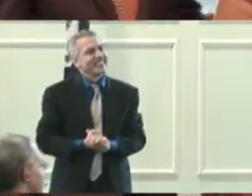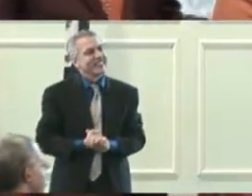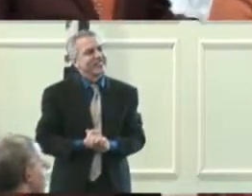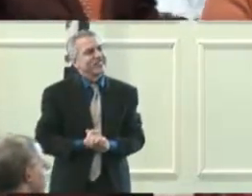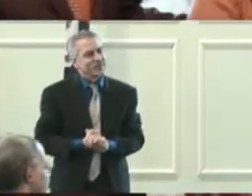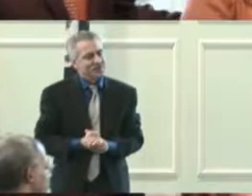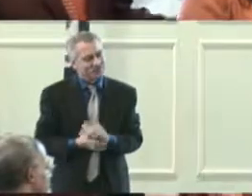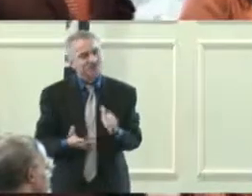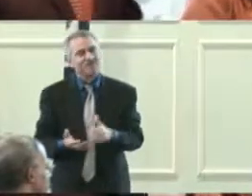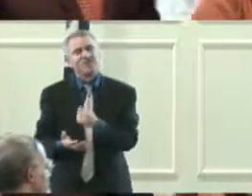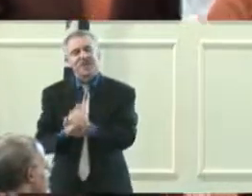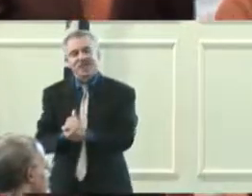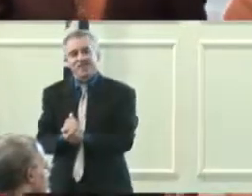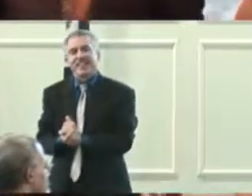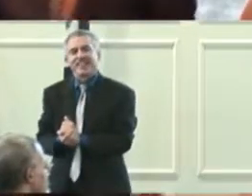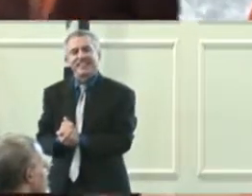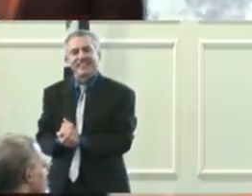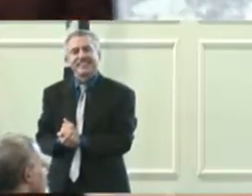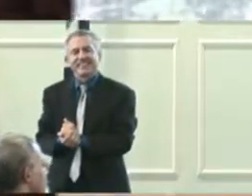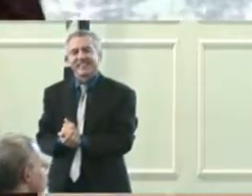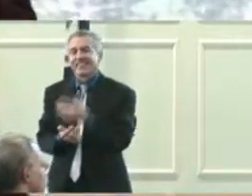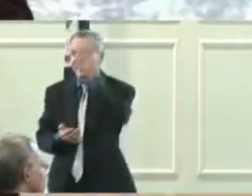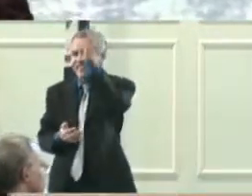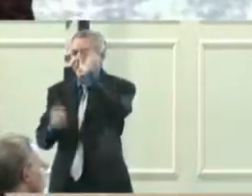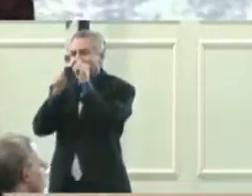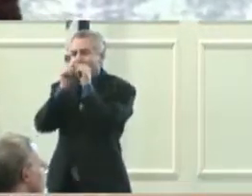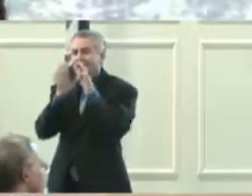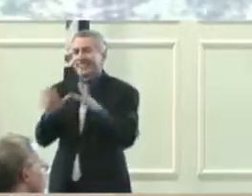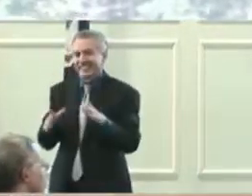Okay. All right. God bless you.